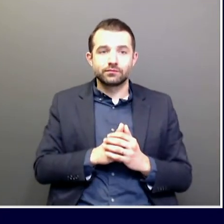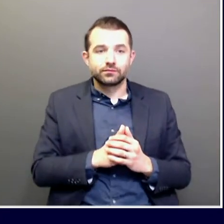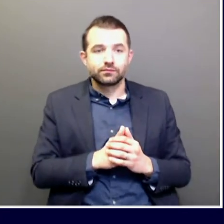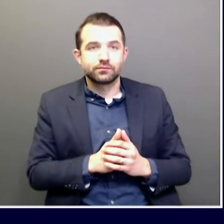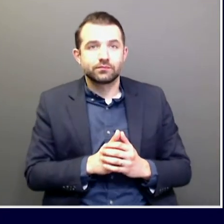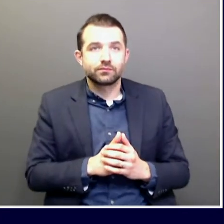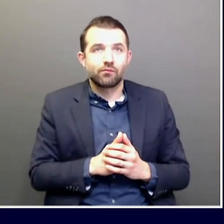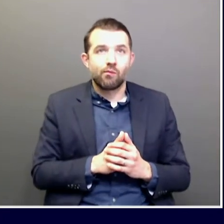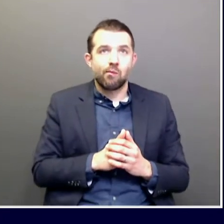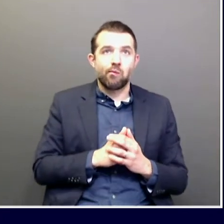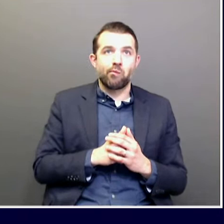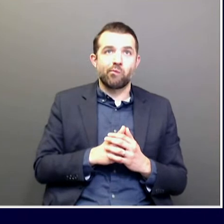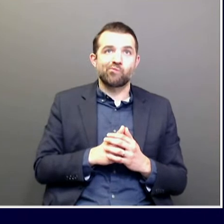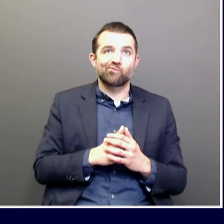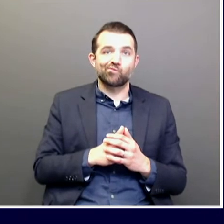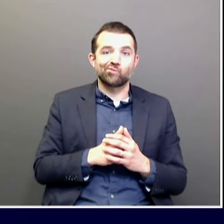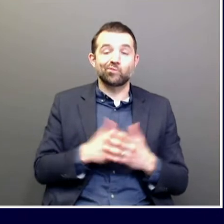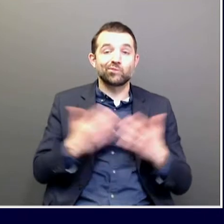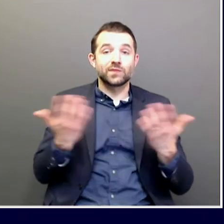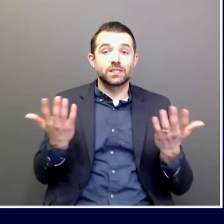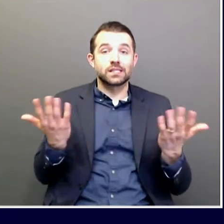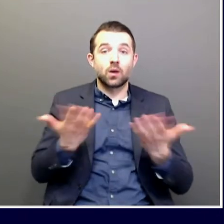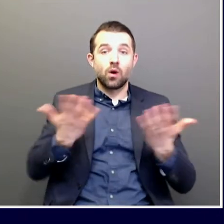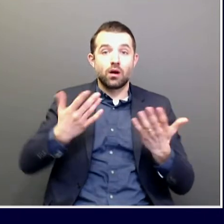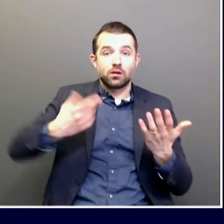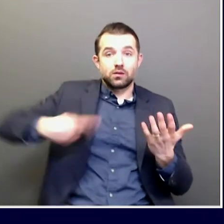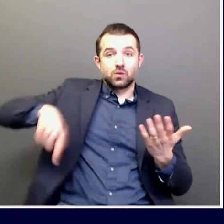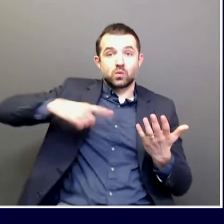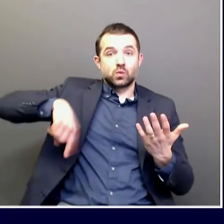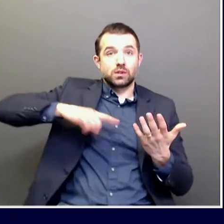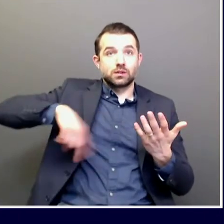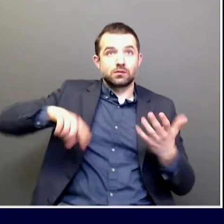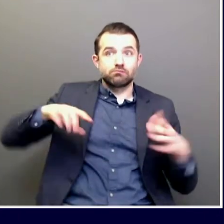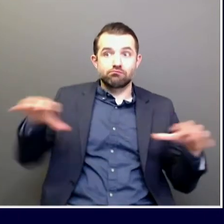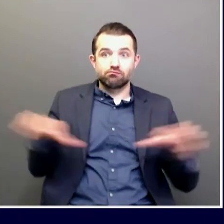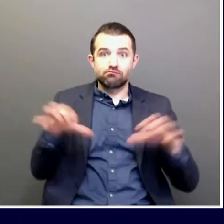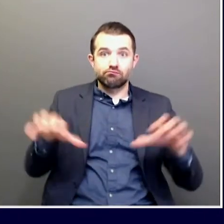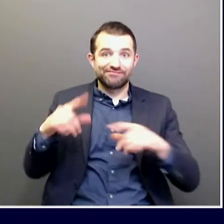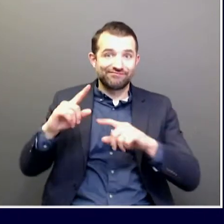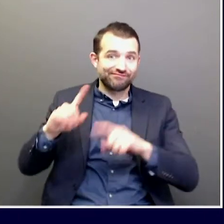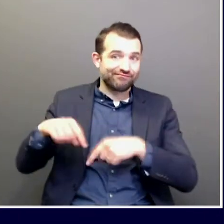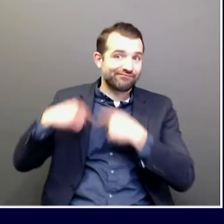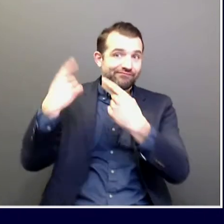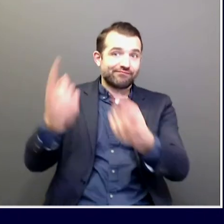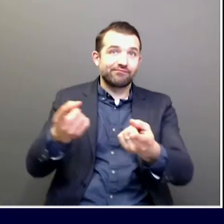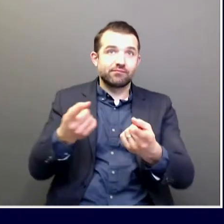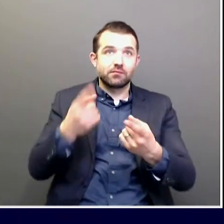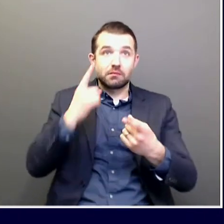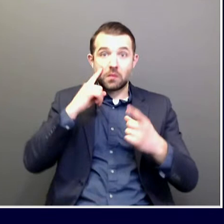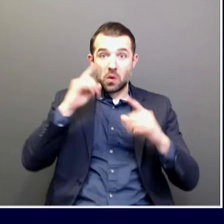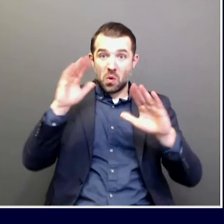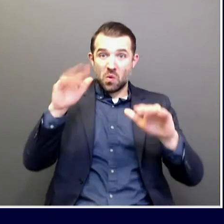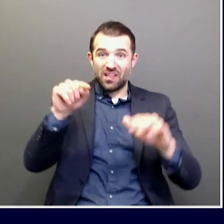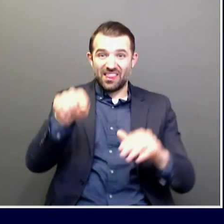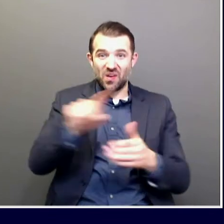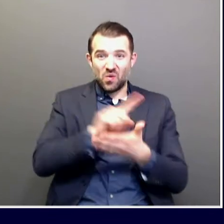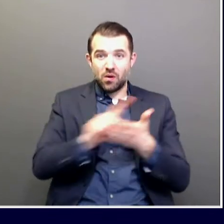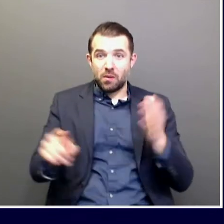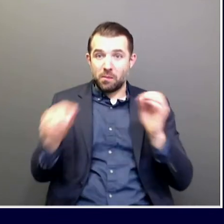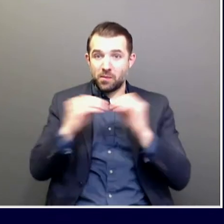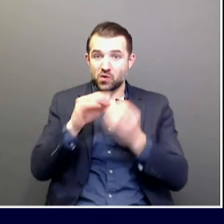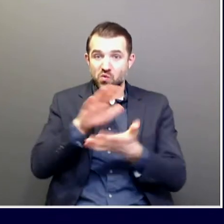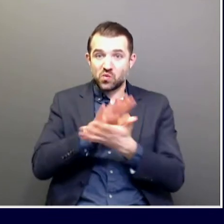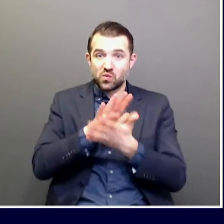mirror. We want to balance that with the fact that there are still cases happening. As Chris noted, a lot of those cases are among kids. But